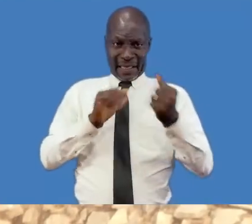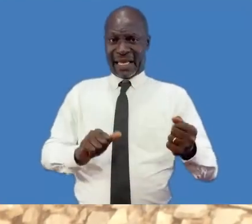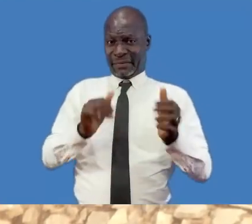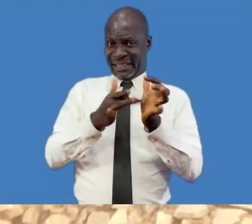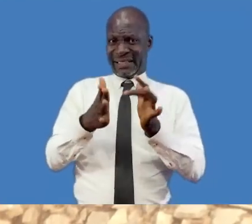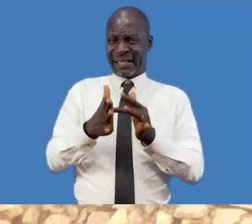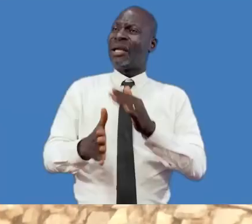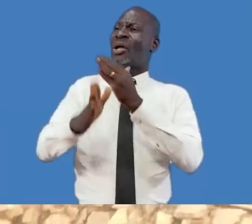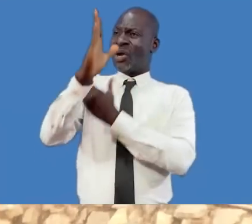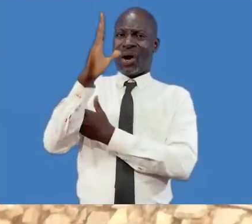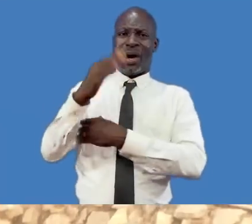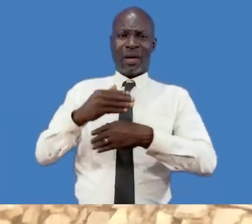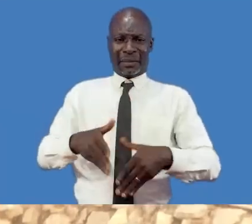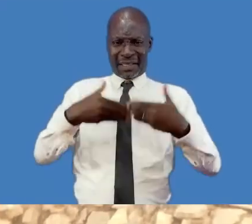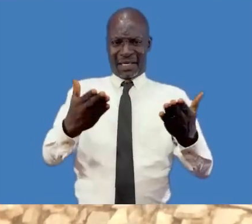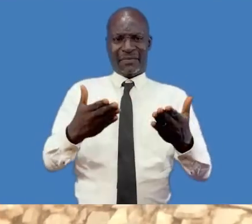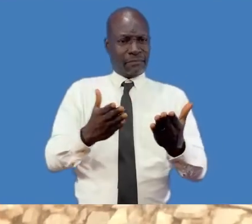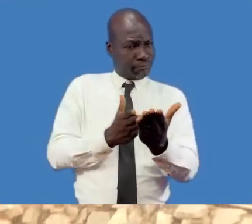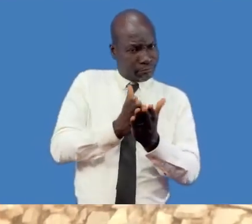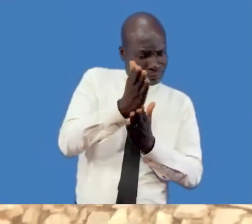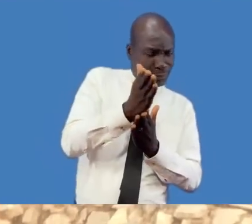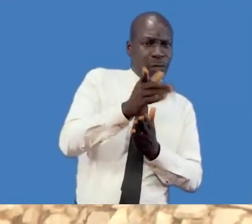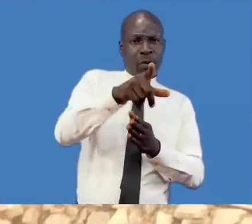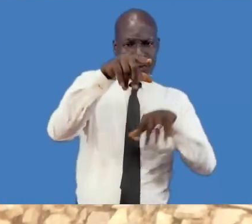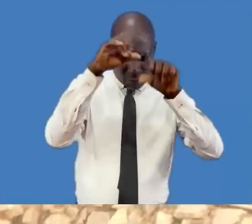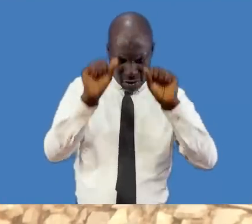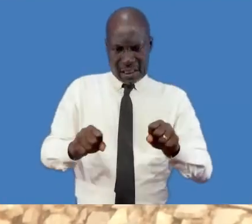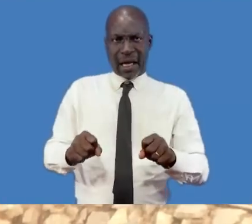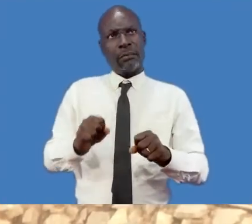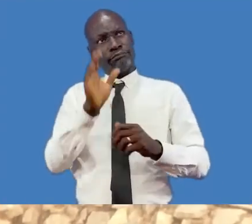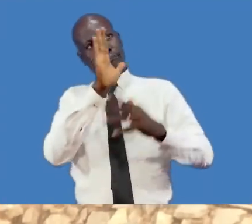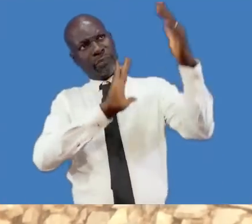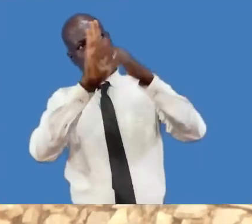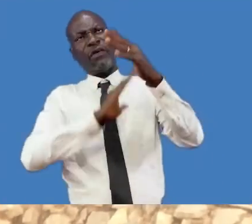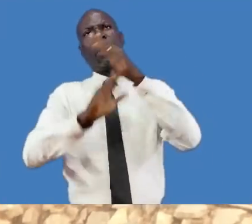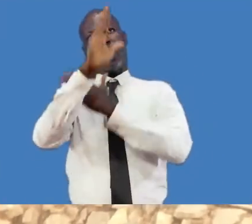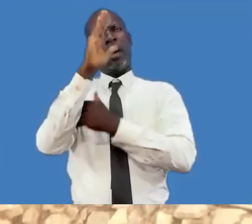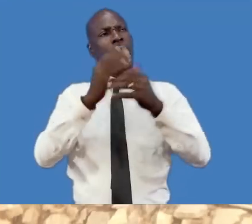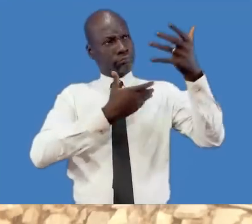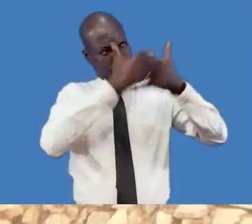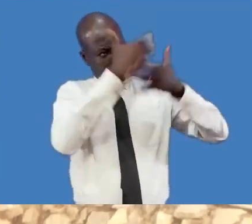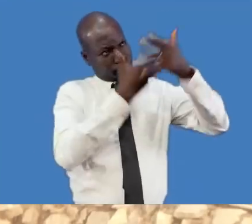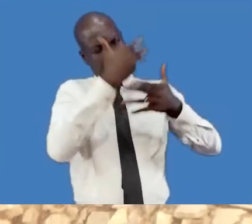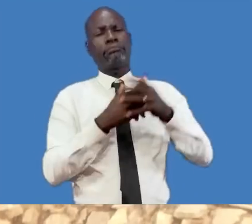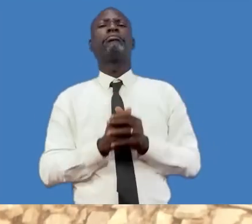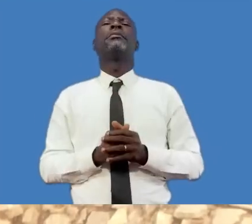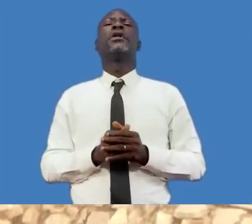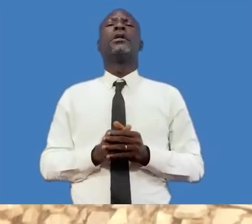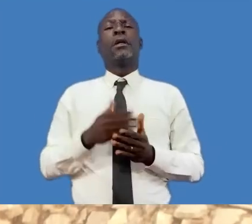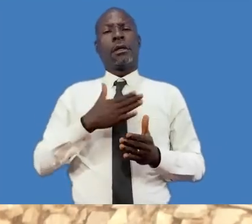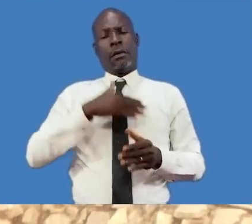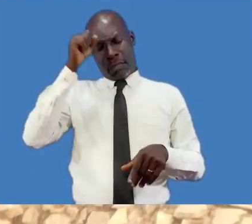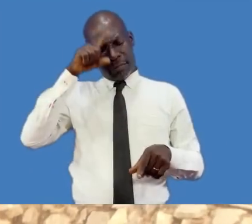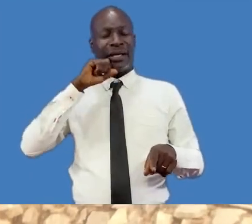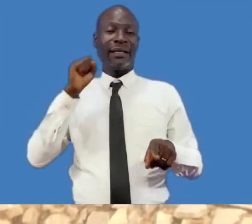no onyankopon ama no the right se wo tumi ekɔ onyankopon anim na wo onyankopon edin kita ho odofo wo